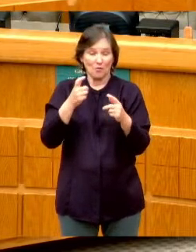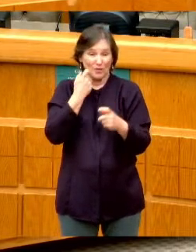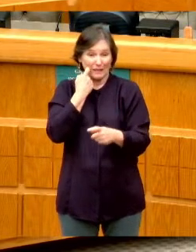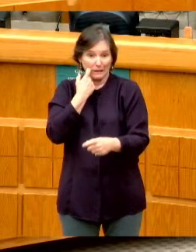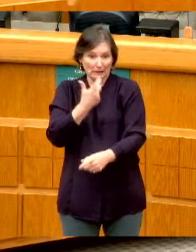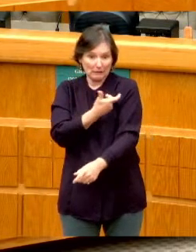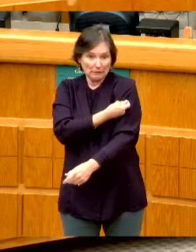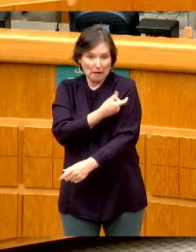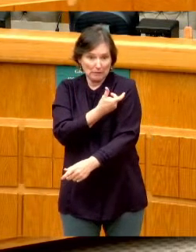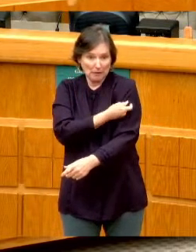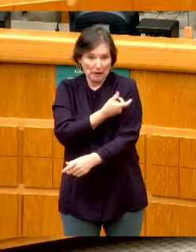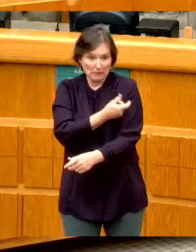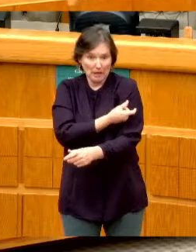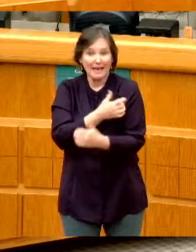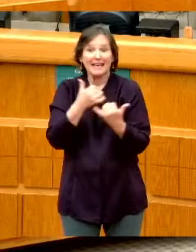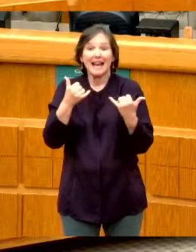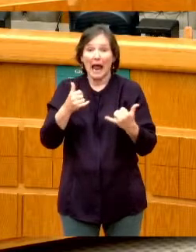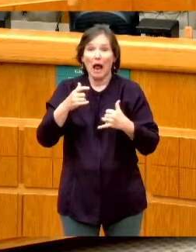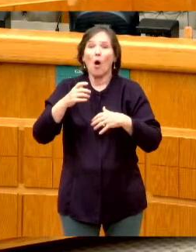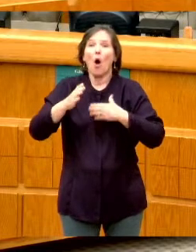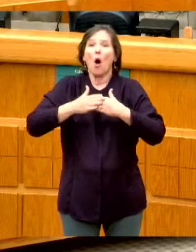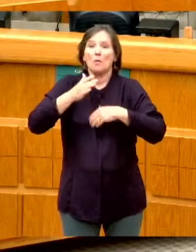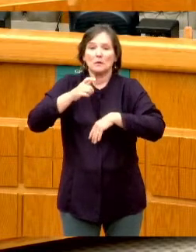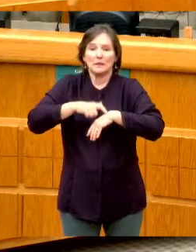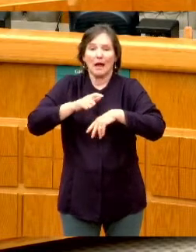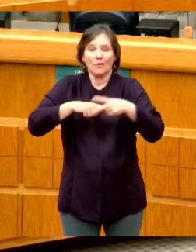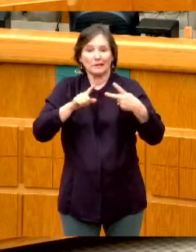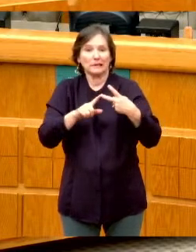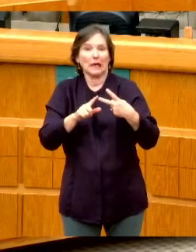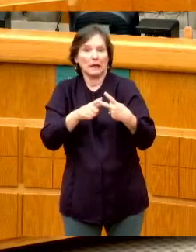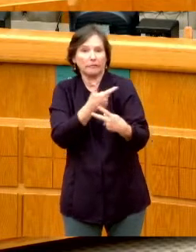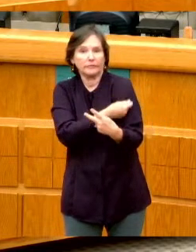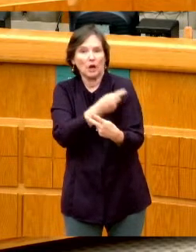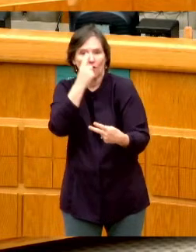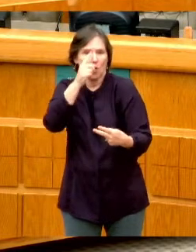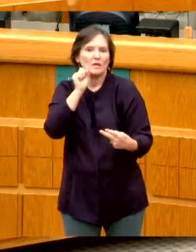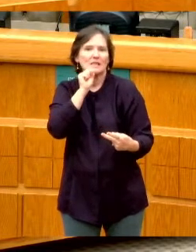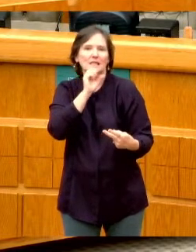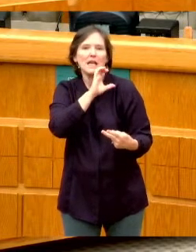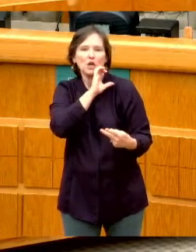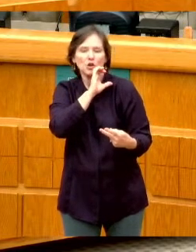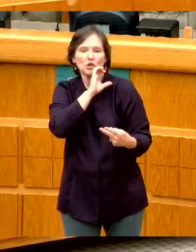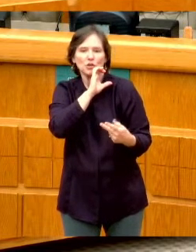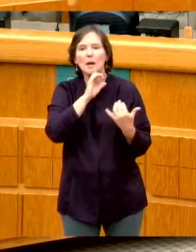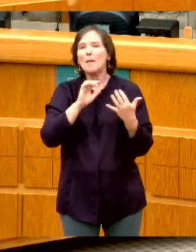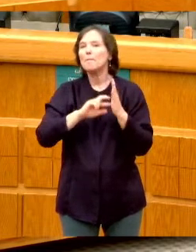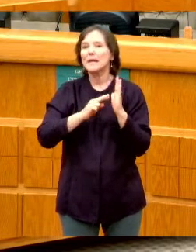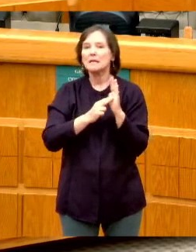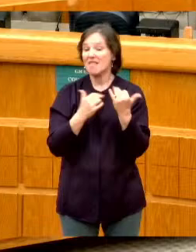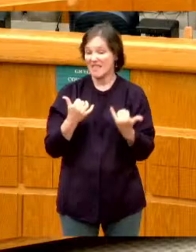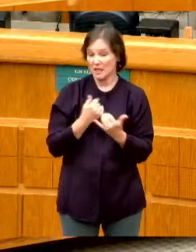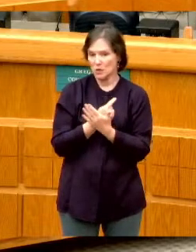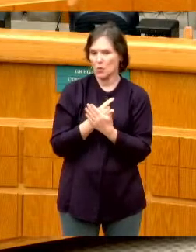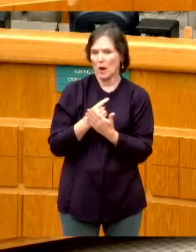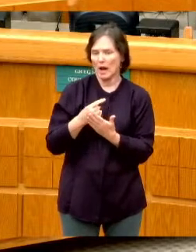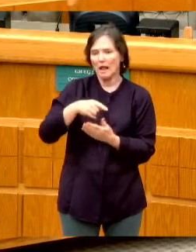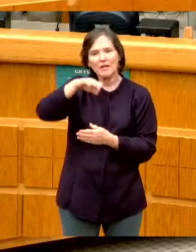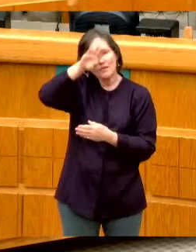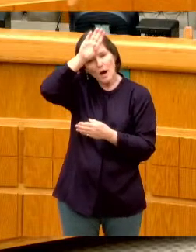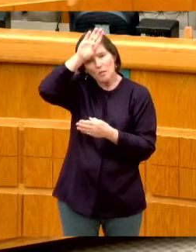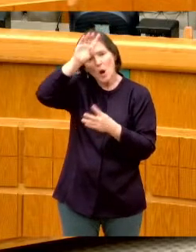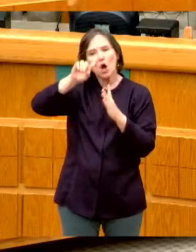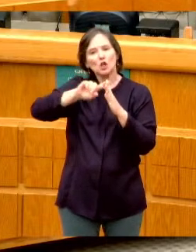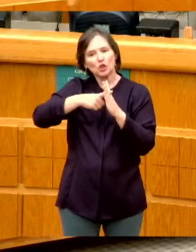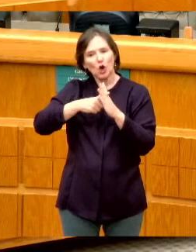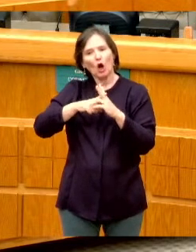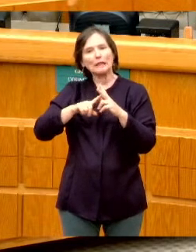program are now ready for their second dose. So this week, our fire department started administering